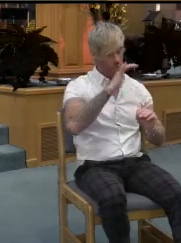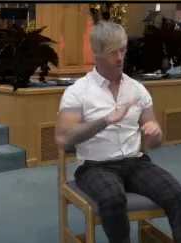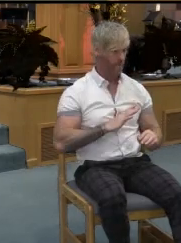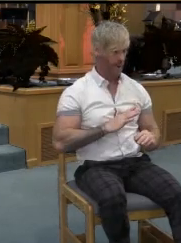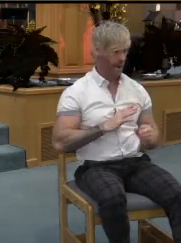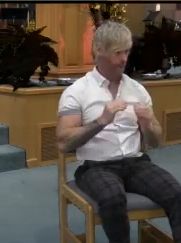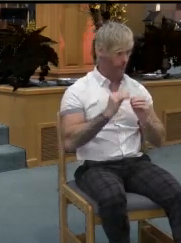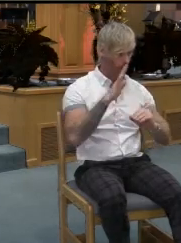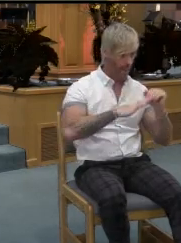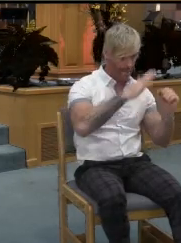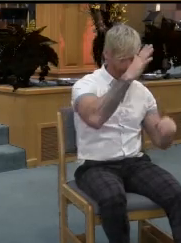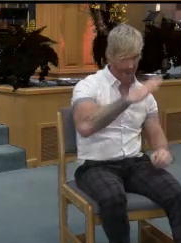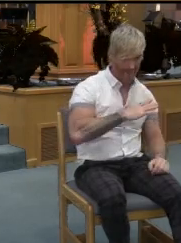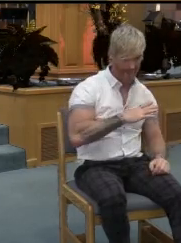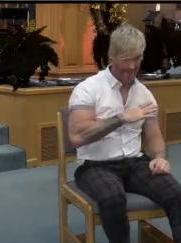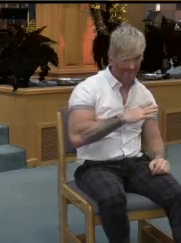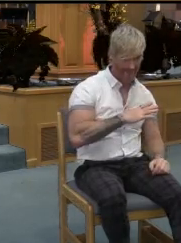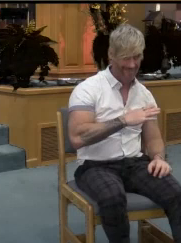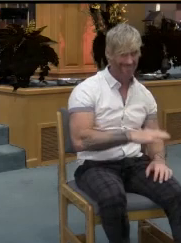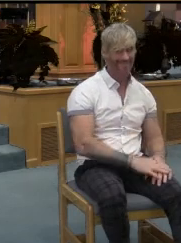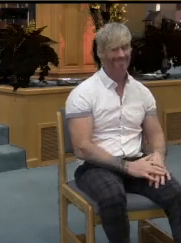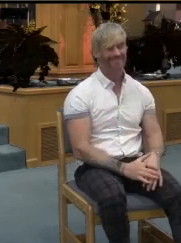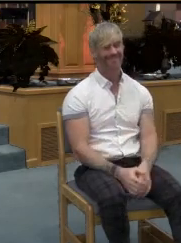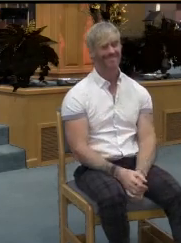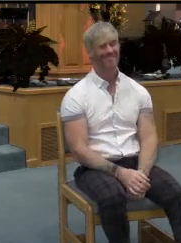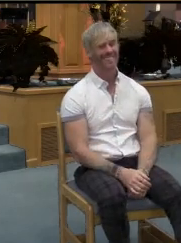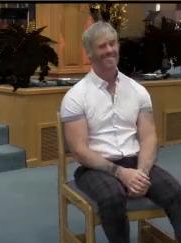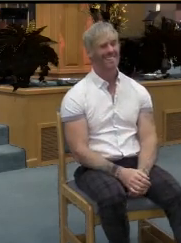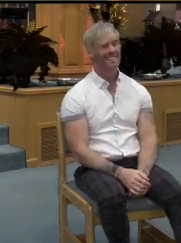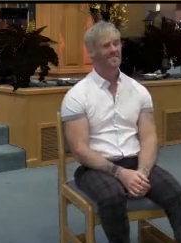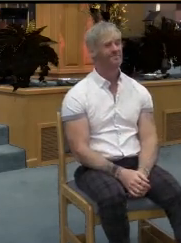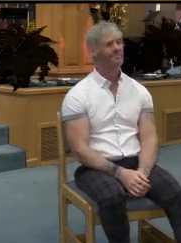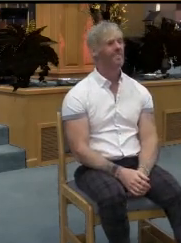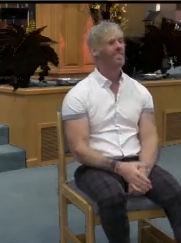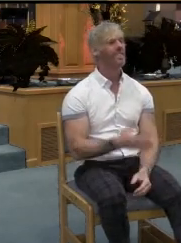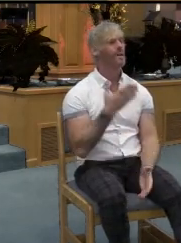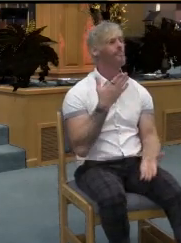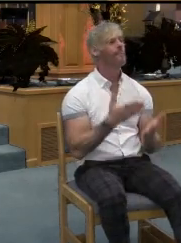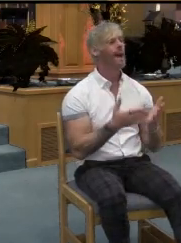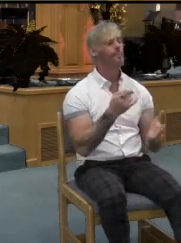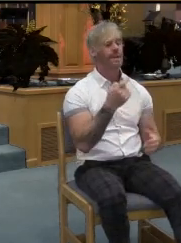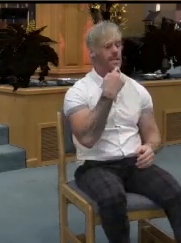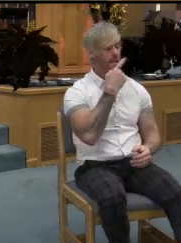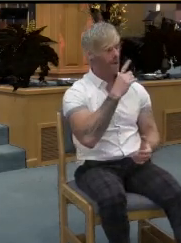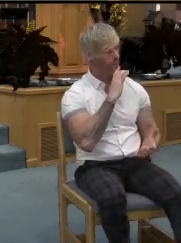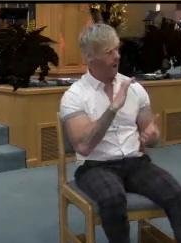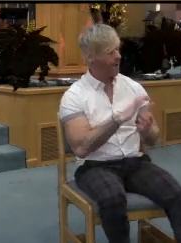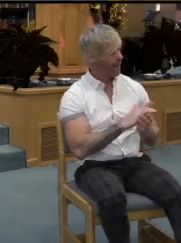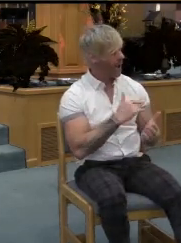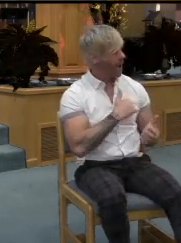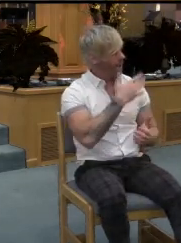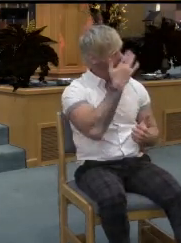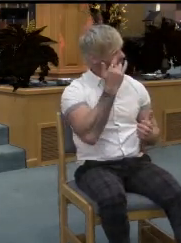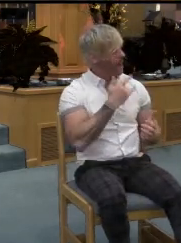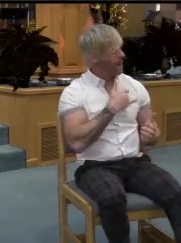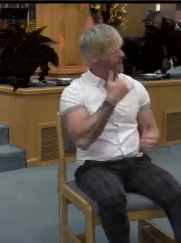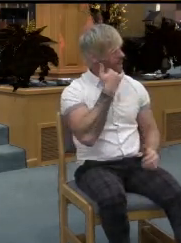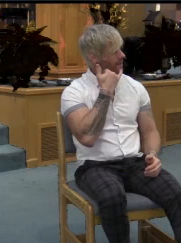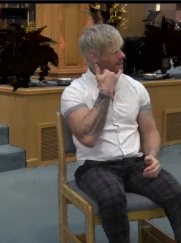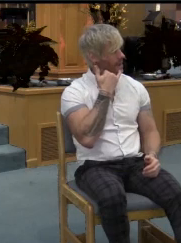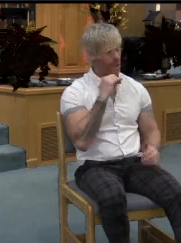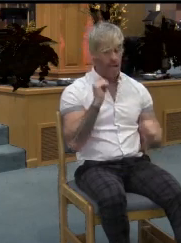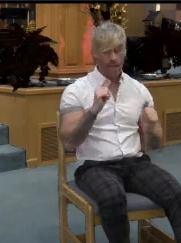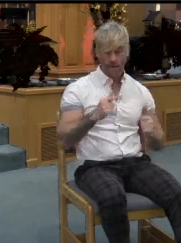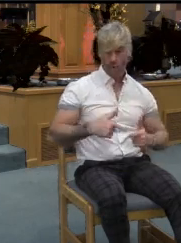to the goal. We got to get to the goal. Got to get to the finish line. Honey, I forgot my cell phone. Oh, can you live without it? No.